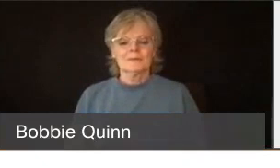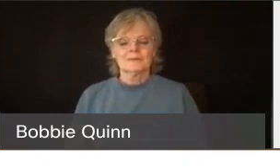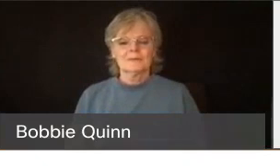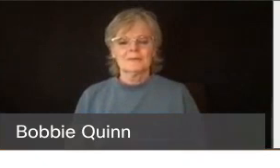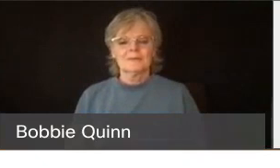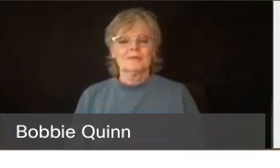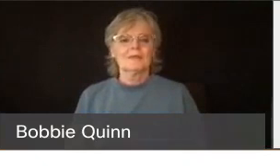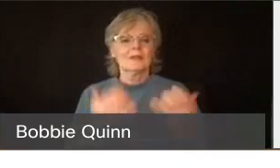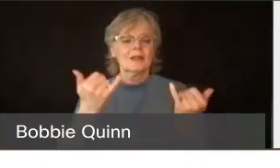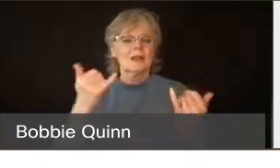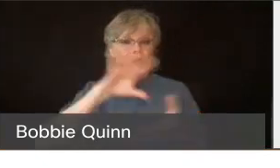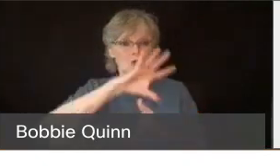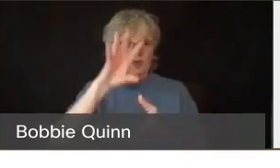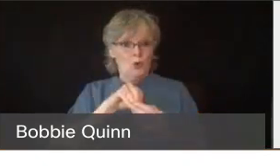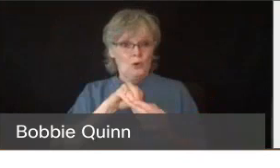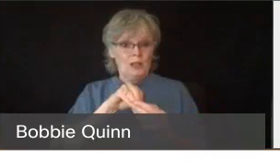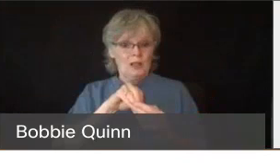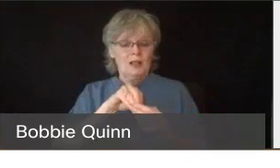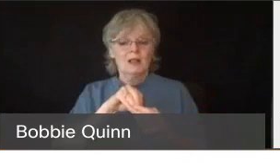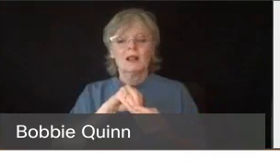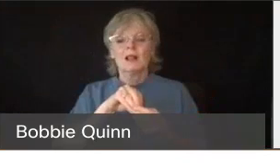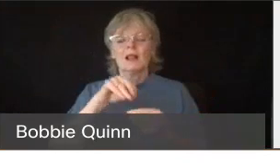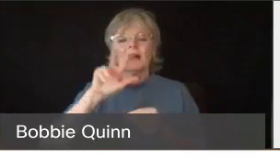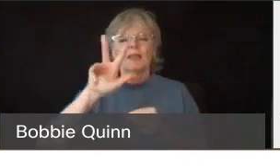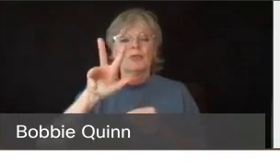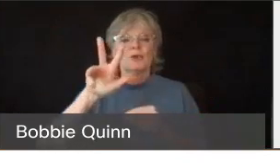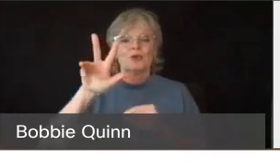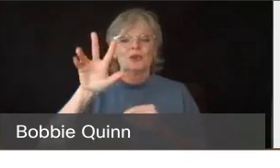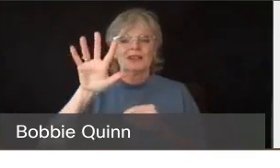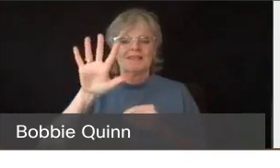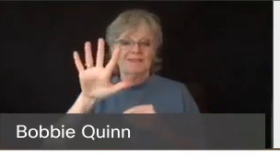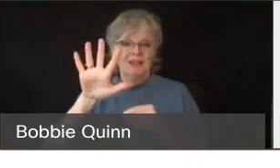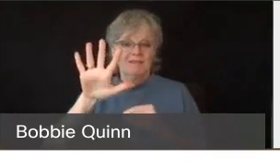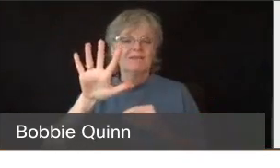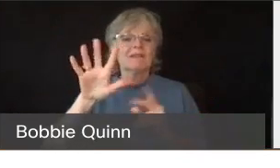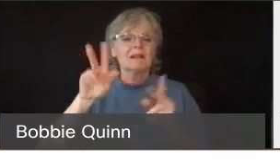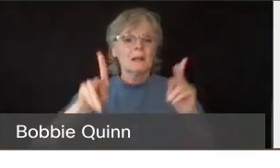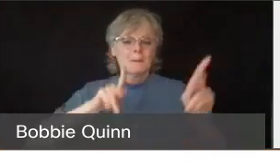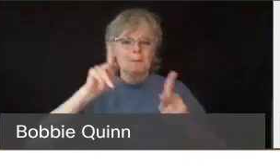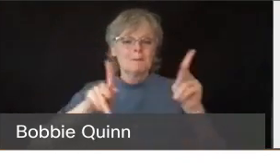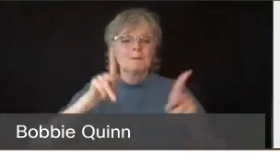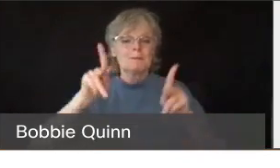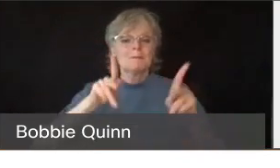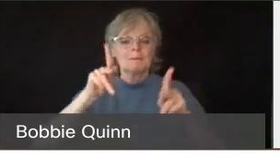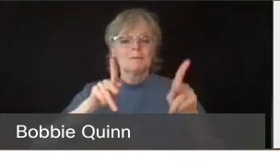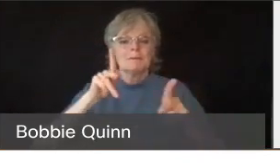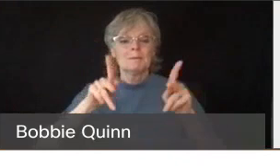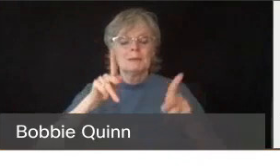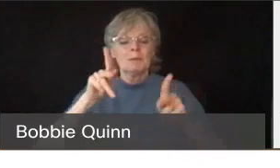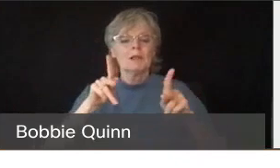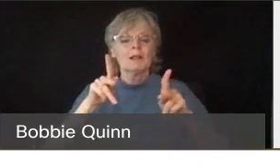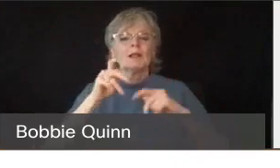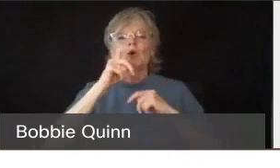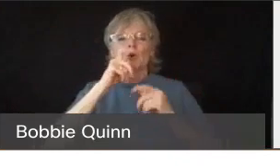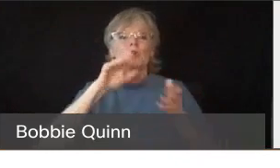And so that total, there have been 35 people who